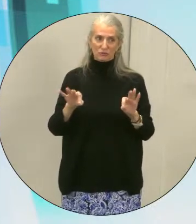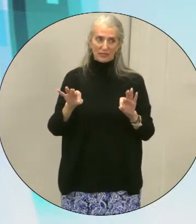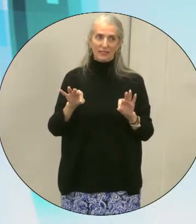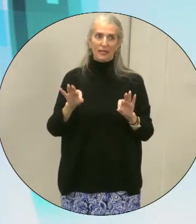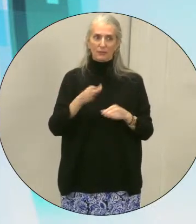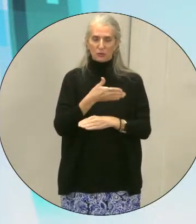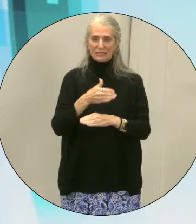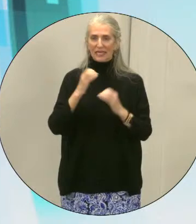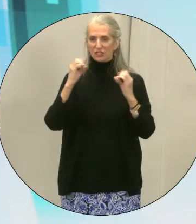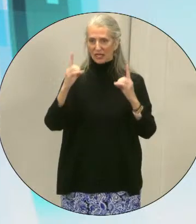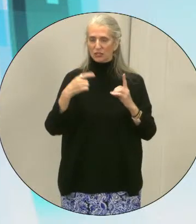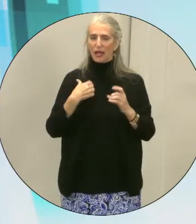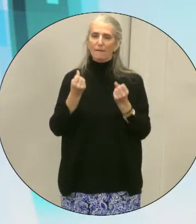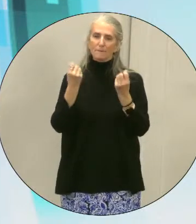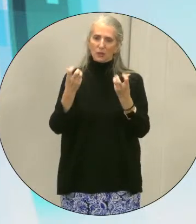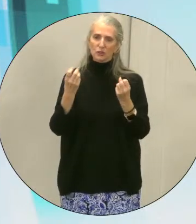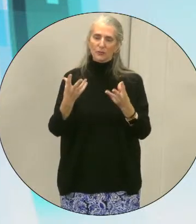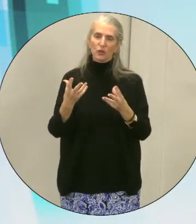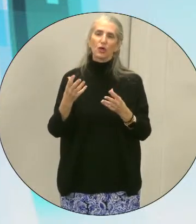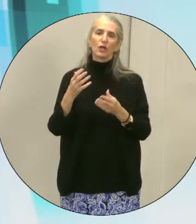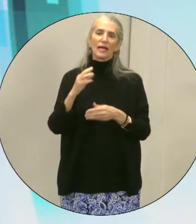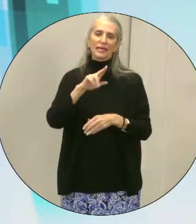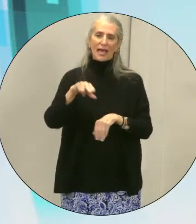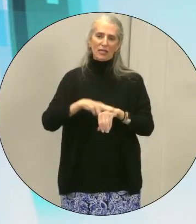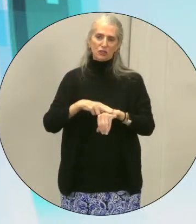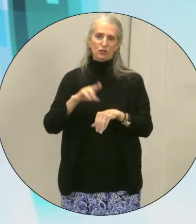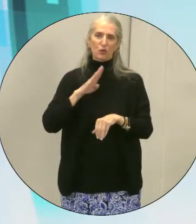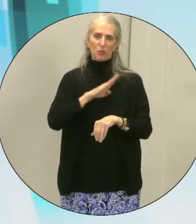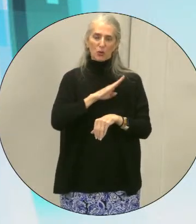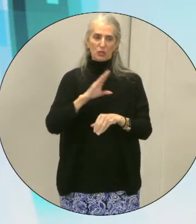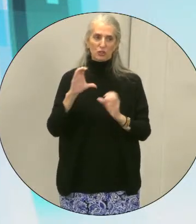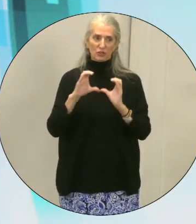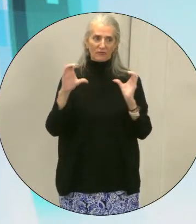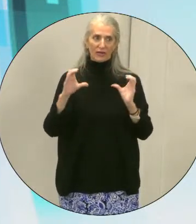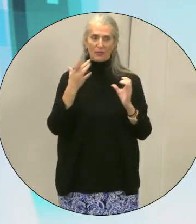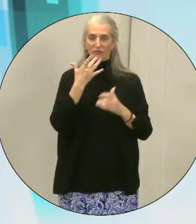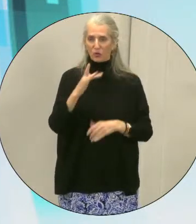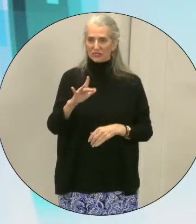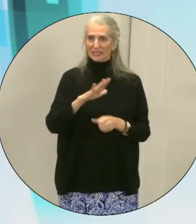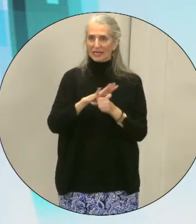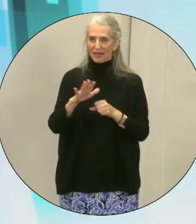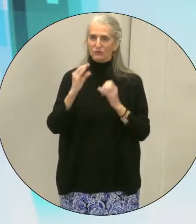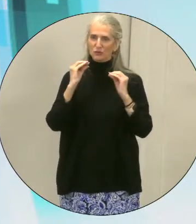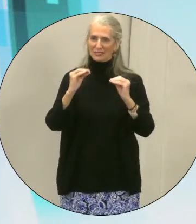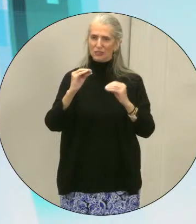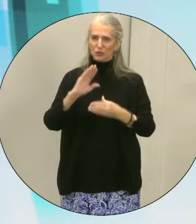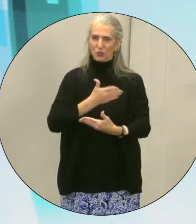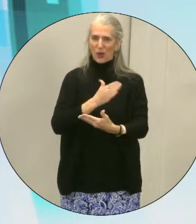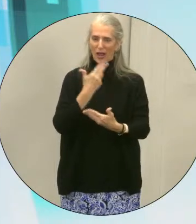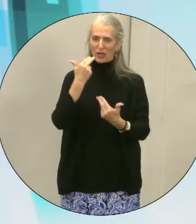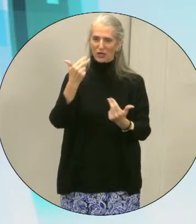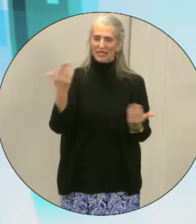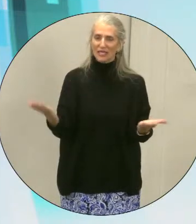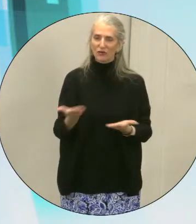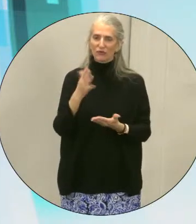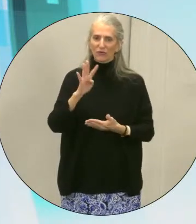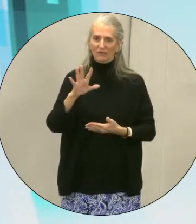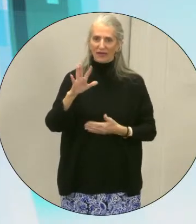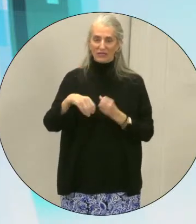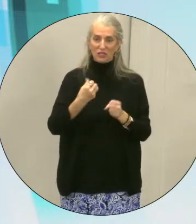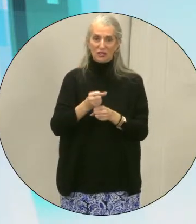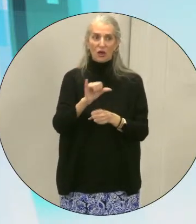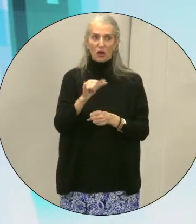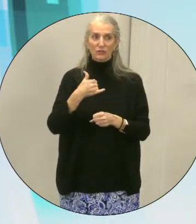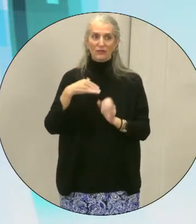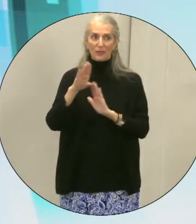education. I'm also national board certified, and I was fortunate enough to teach choir here for 25 years. I also actually have a